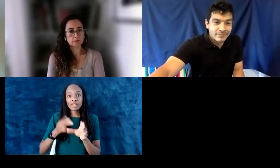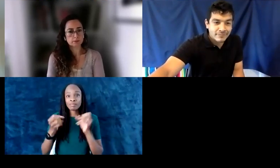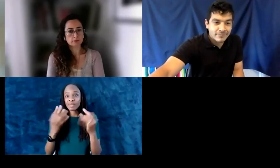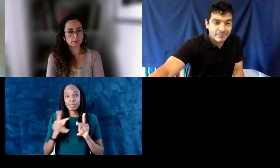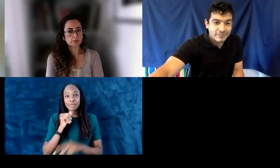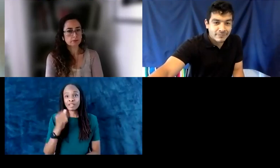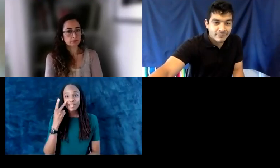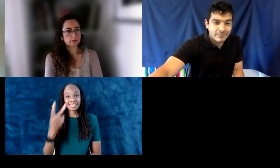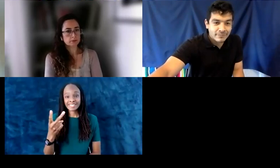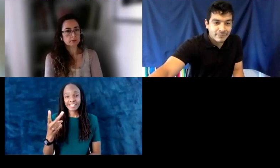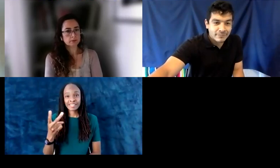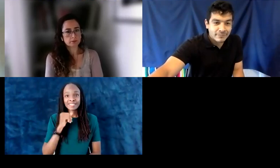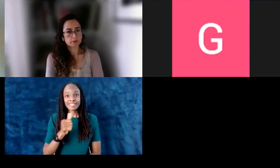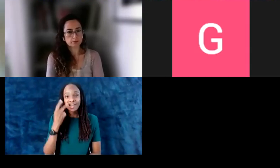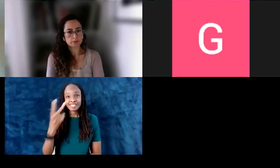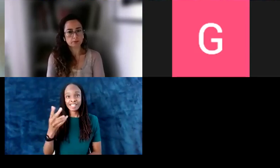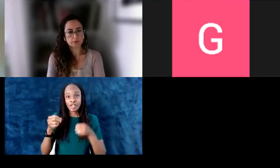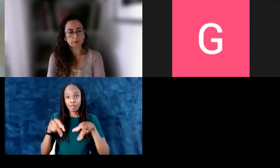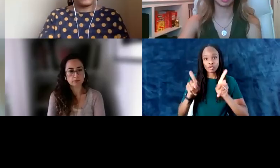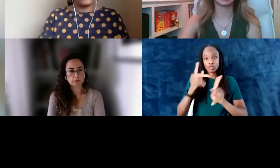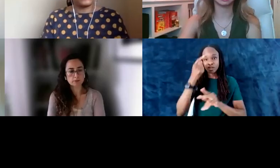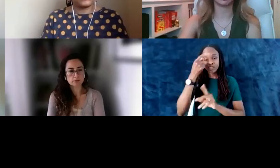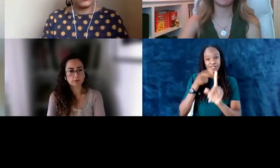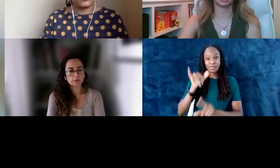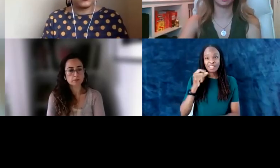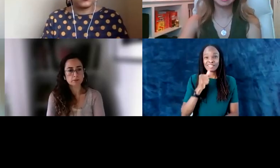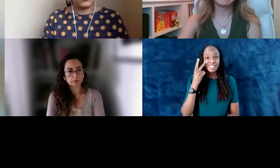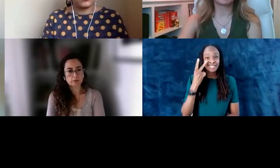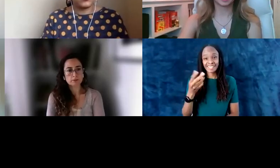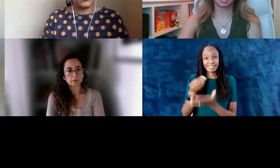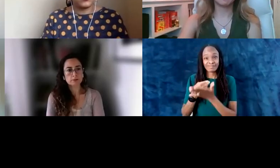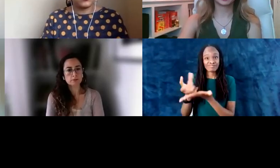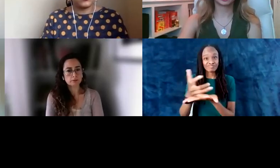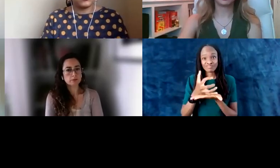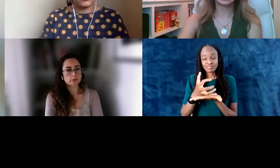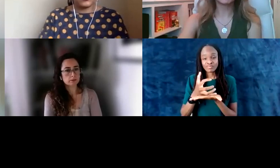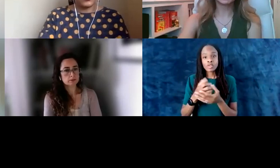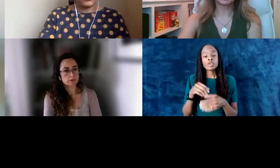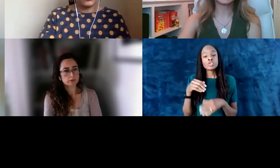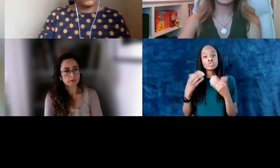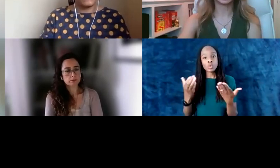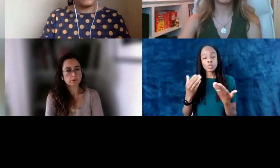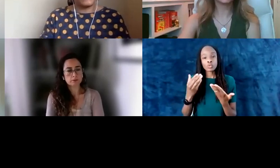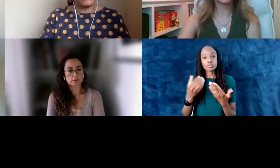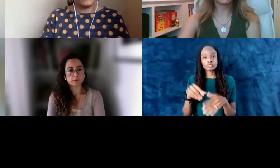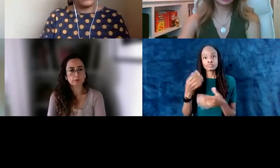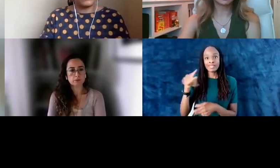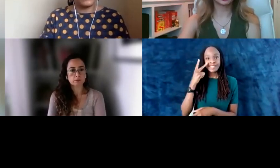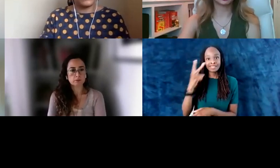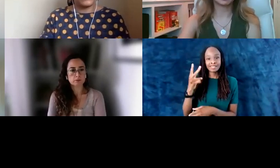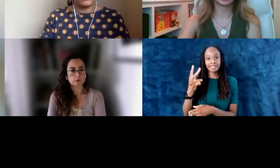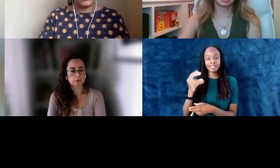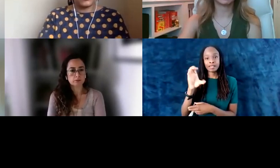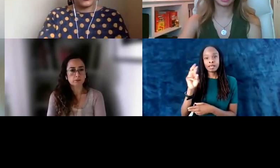seeing, they're not seeing the opportunity from that. They're not seeing the revenue. So these respondents see commissioned work